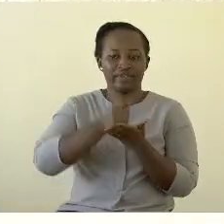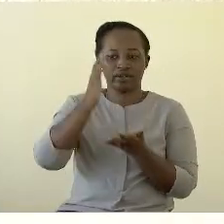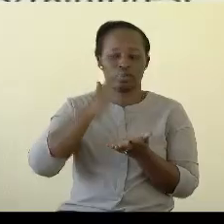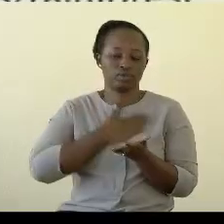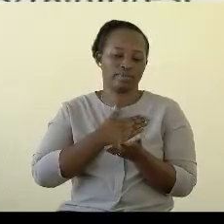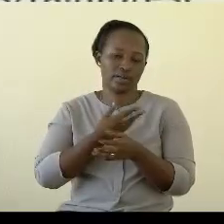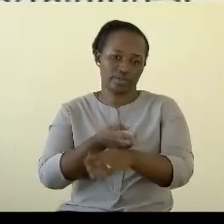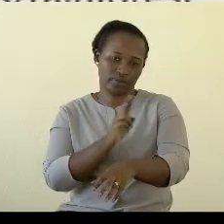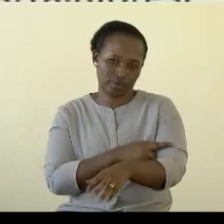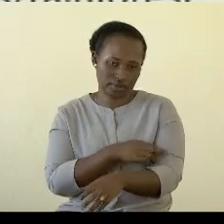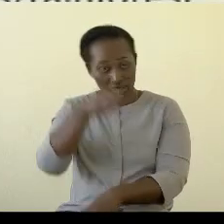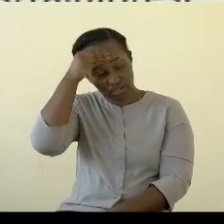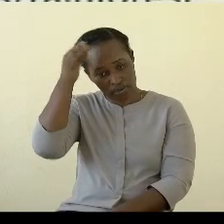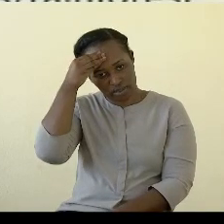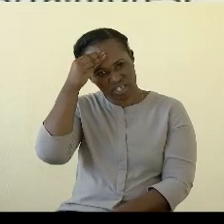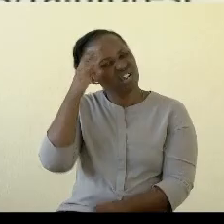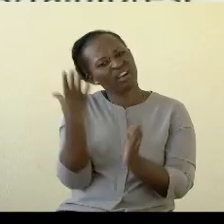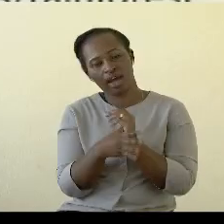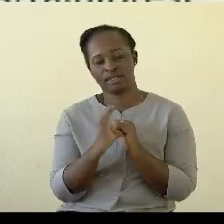response. It doesn't.